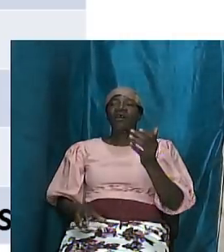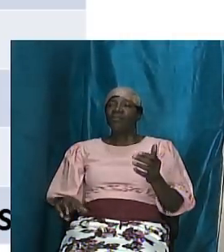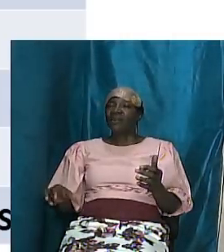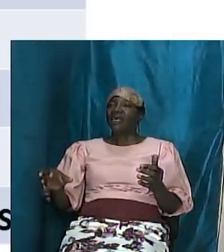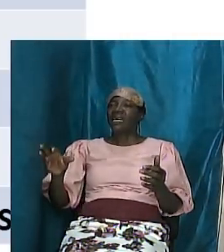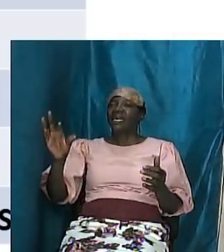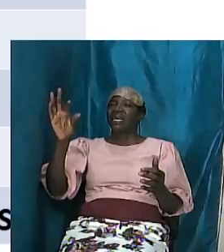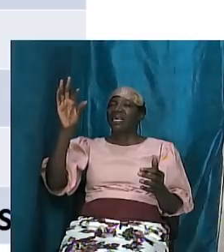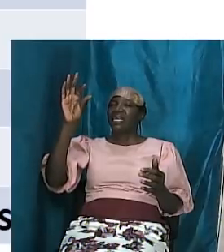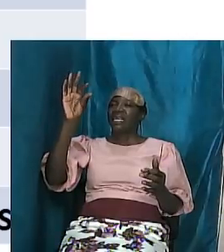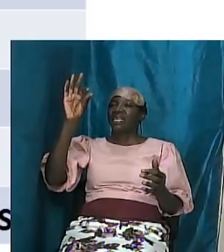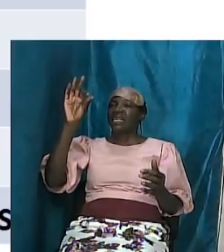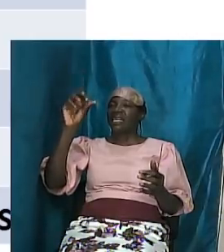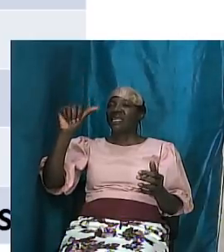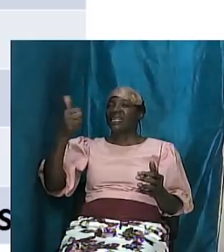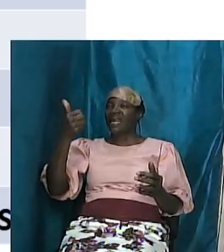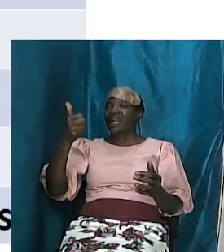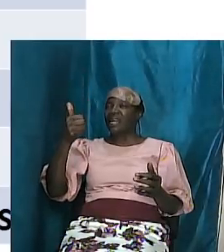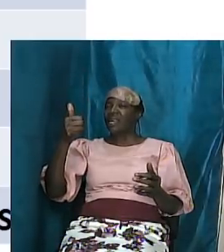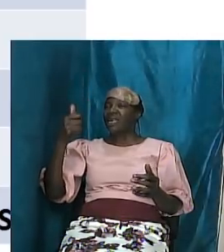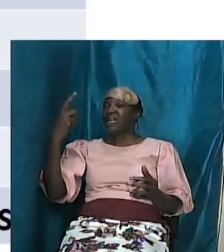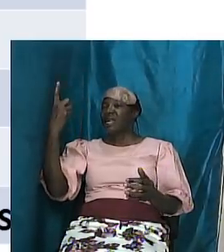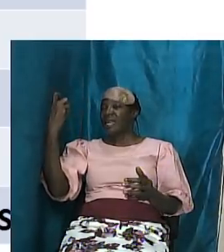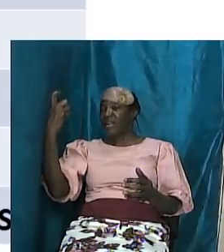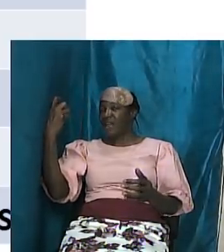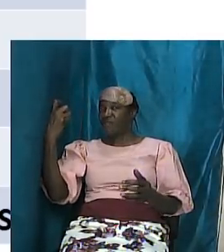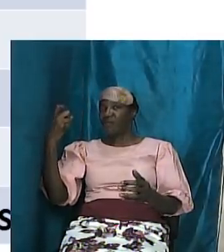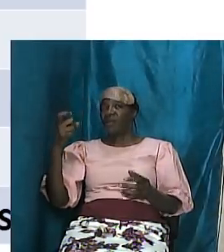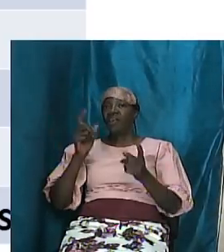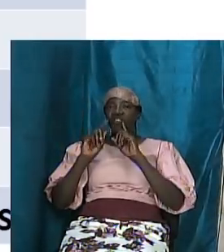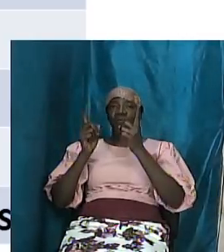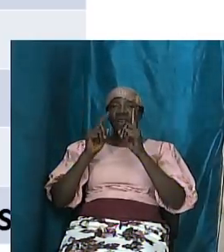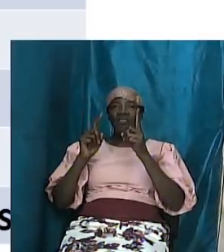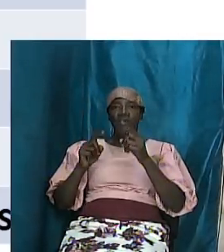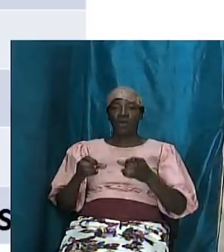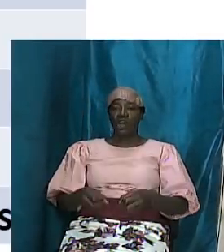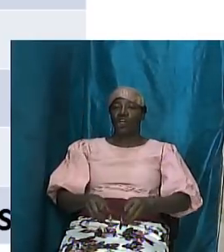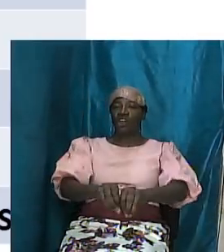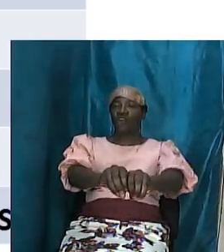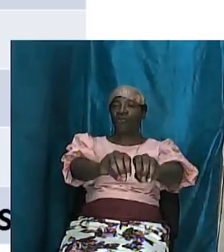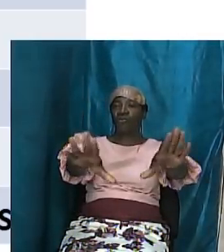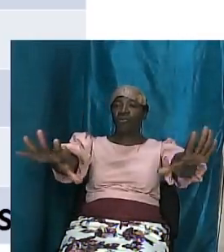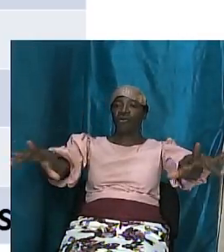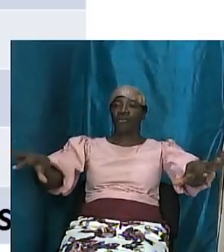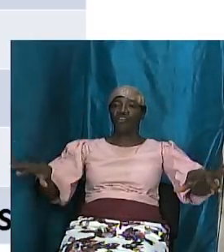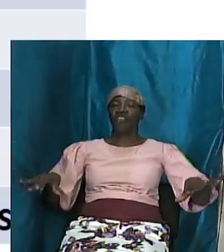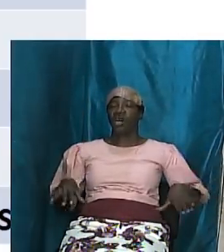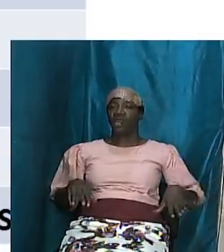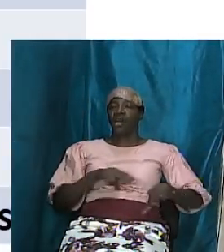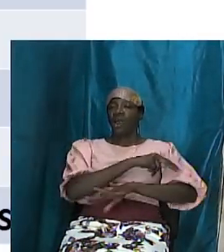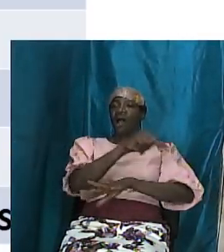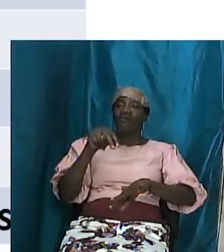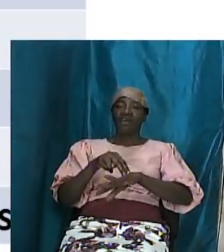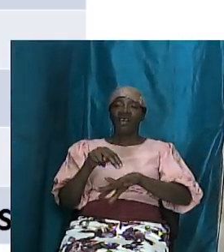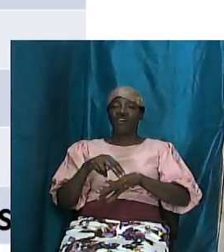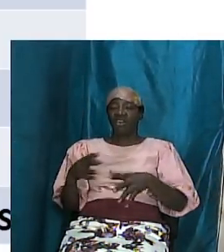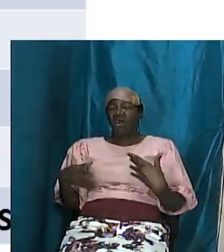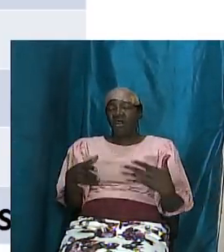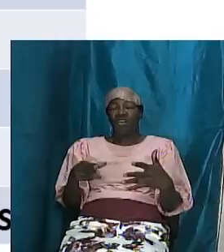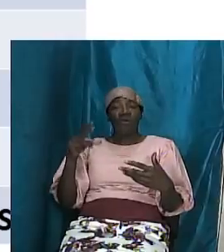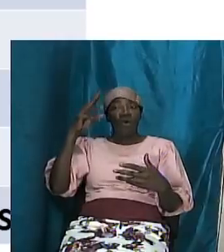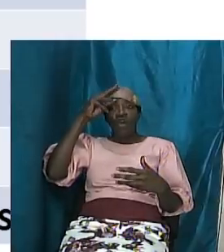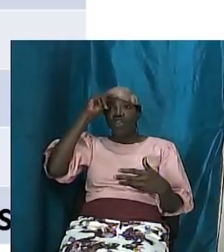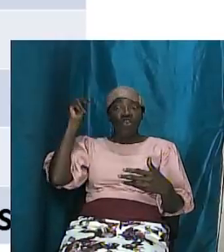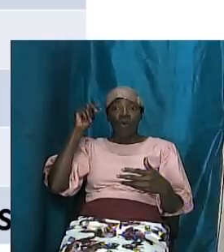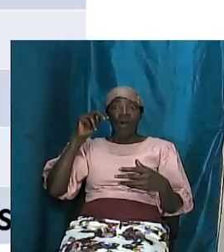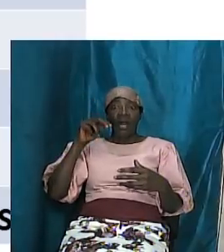now about the dispersion of nations, because we now know that although it was just Noah and his family, and he had three